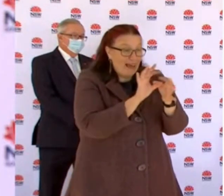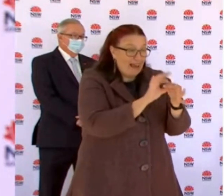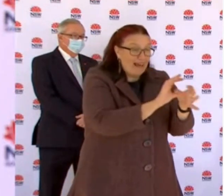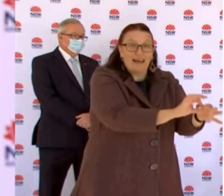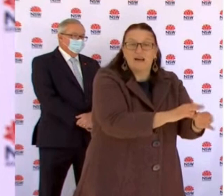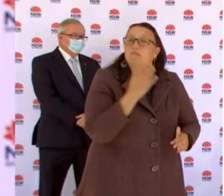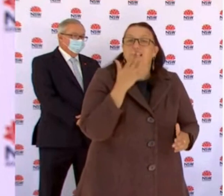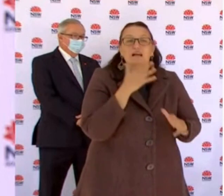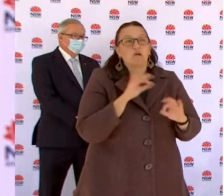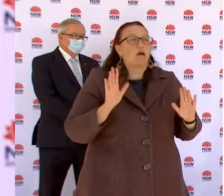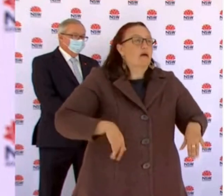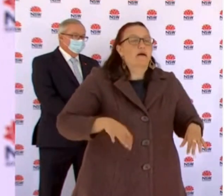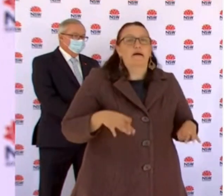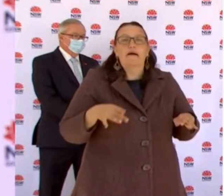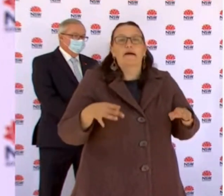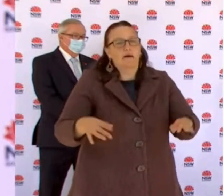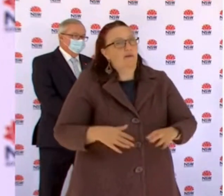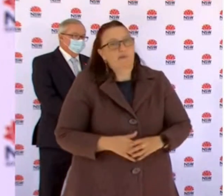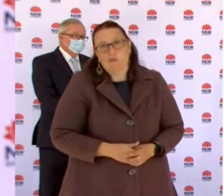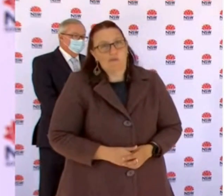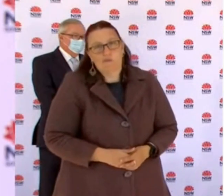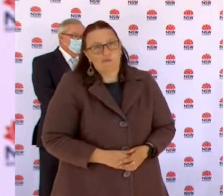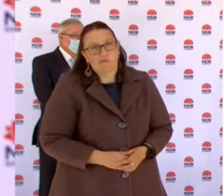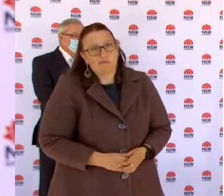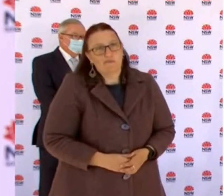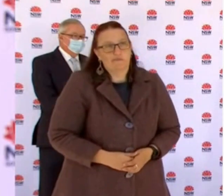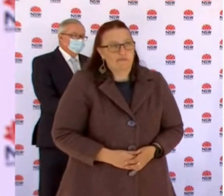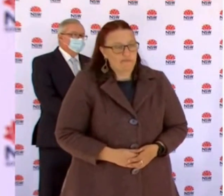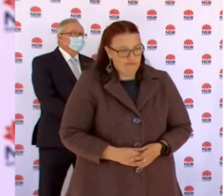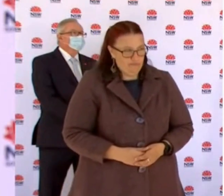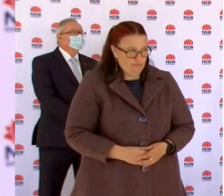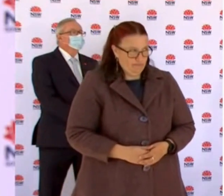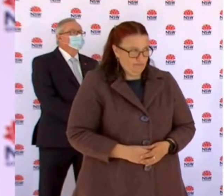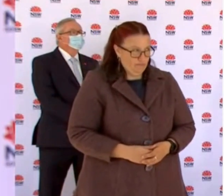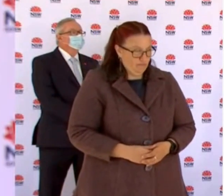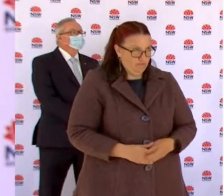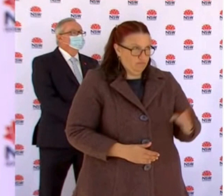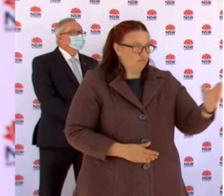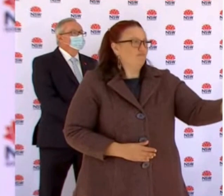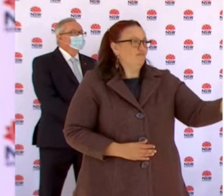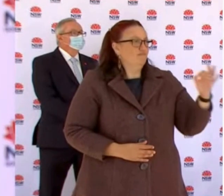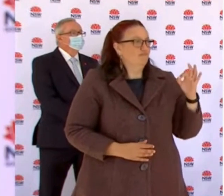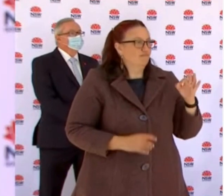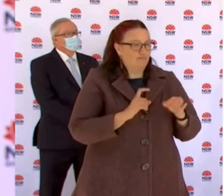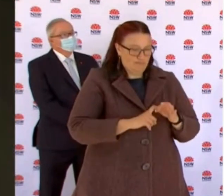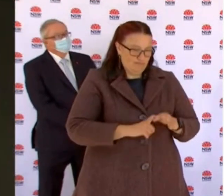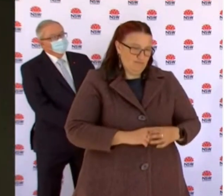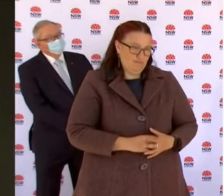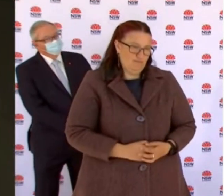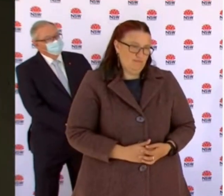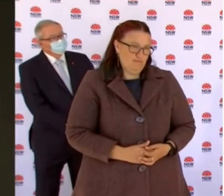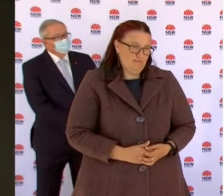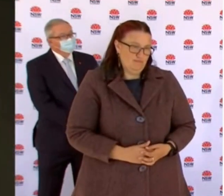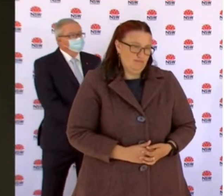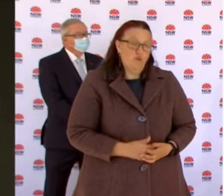delay in getting testing, and don't just take that approach too. Dr. Gladys, the limits that you just mentioned, are you considering those for